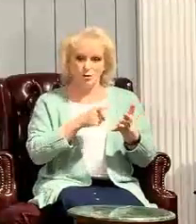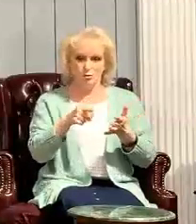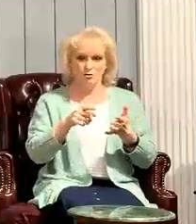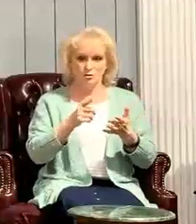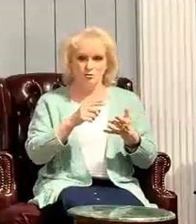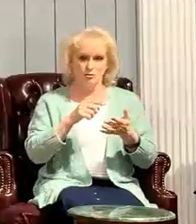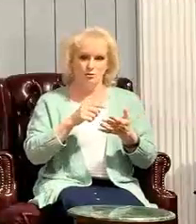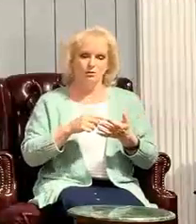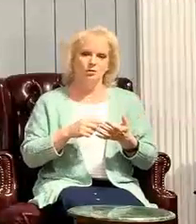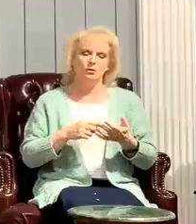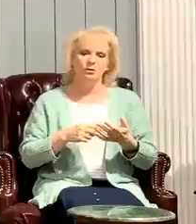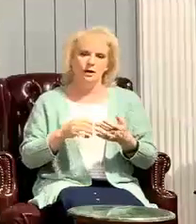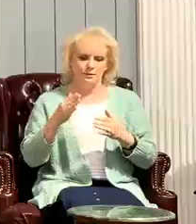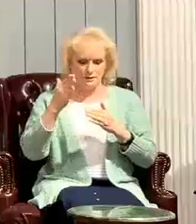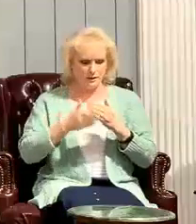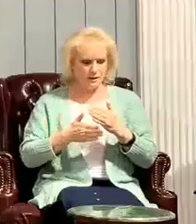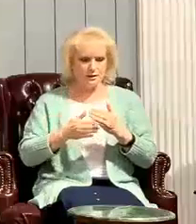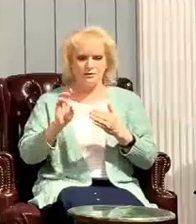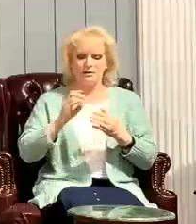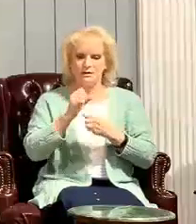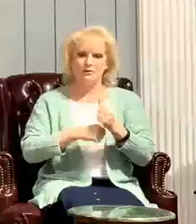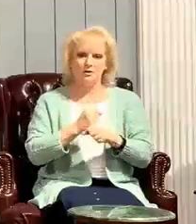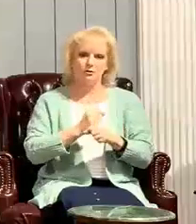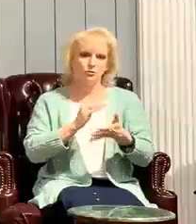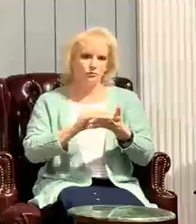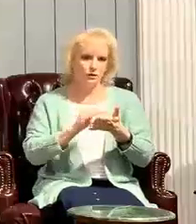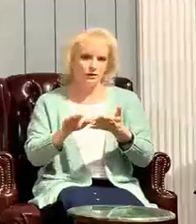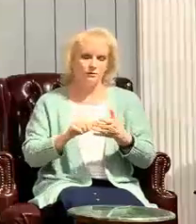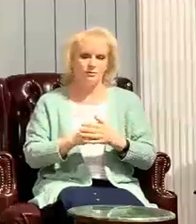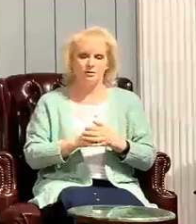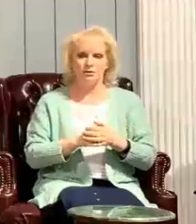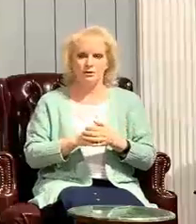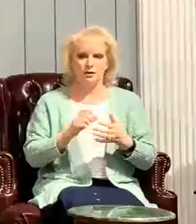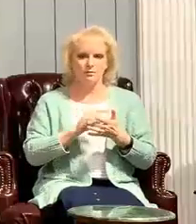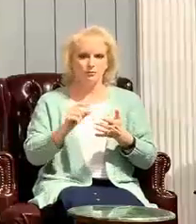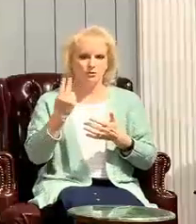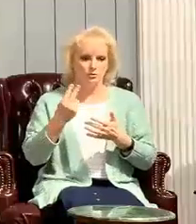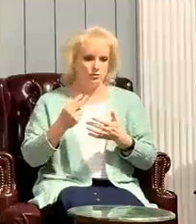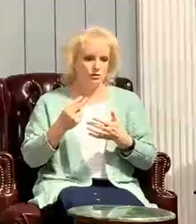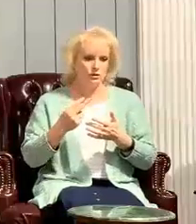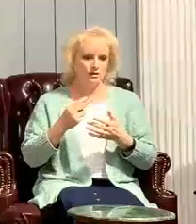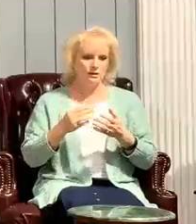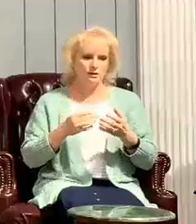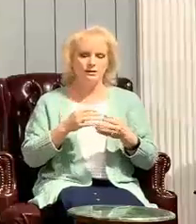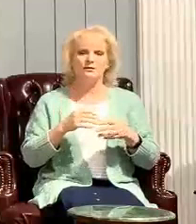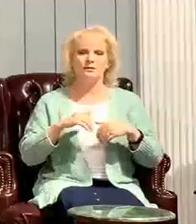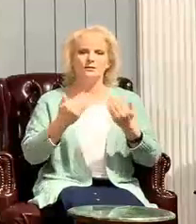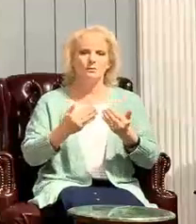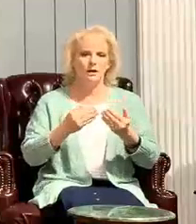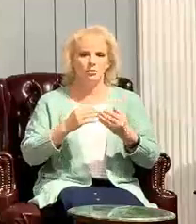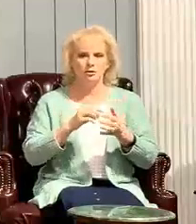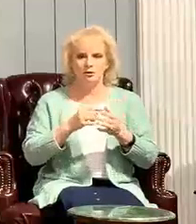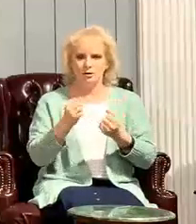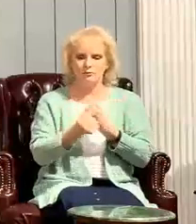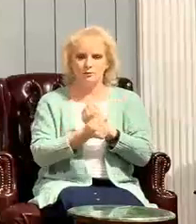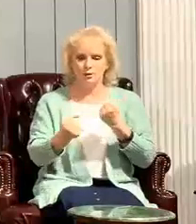7 years, you forgive the debt. There's a forgiveness that goes on there. And he says at verse 2, and this is the manner of the release. Every creditor